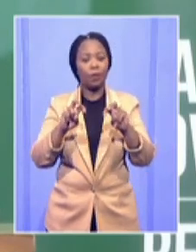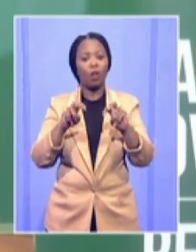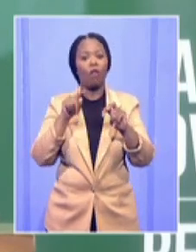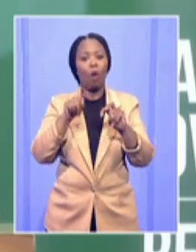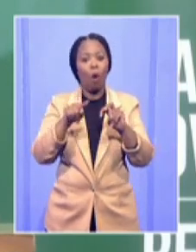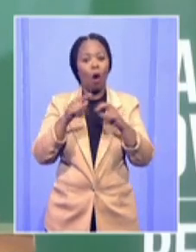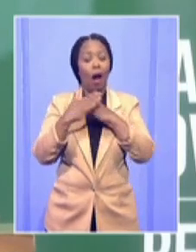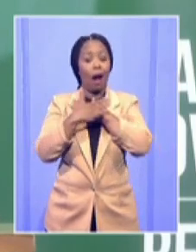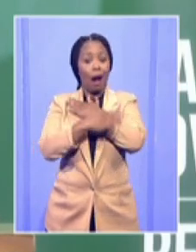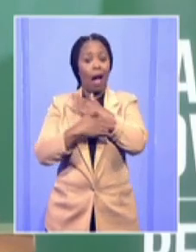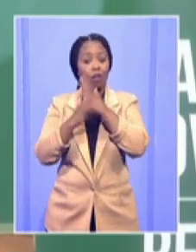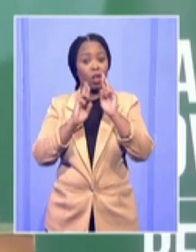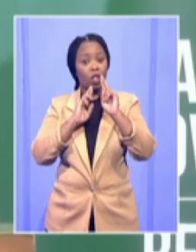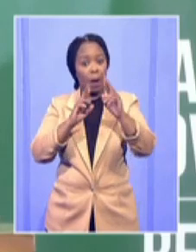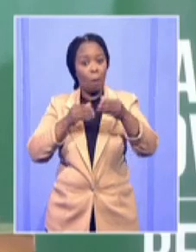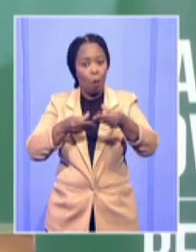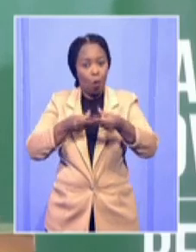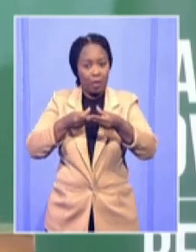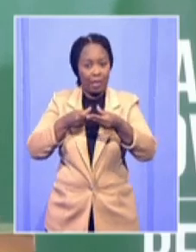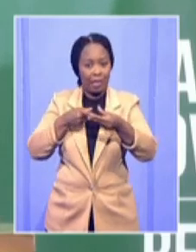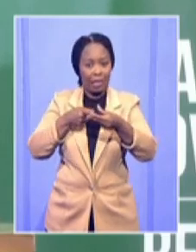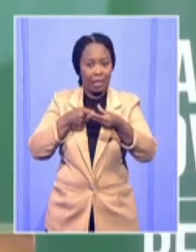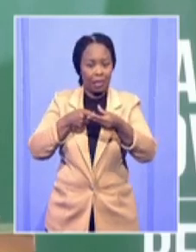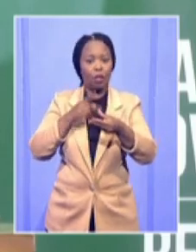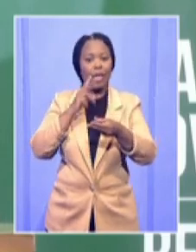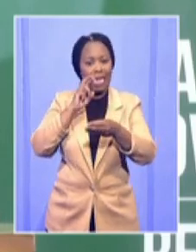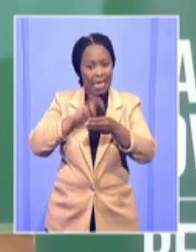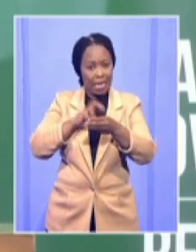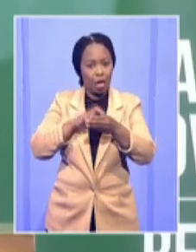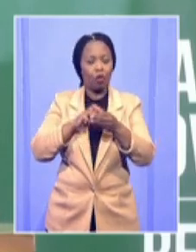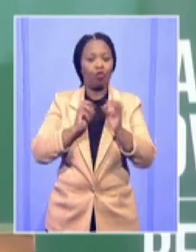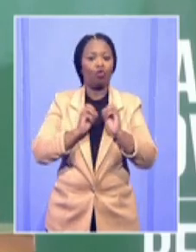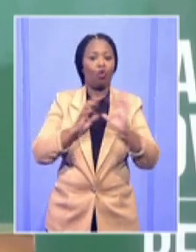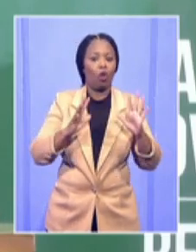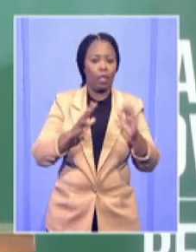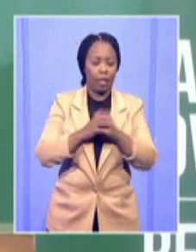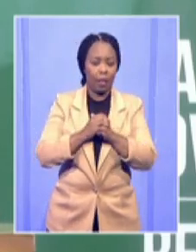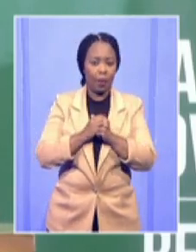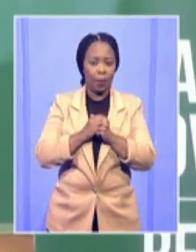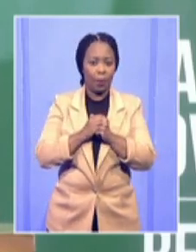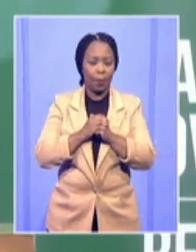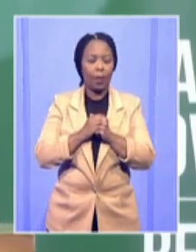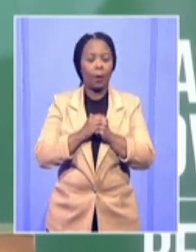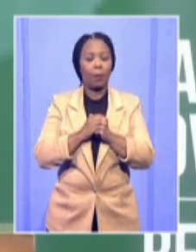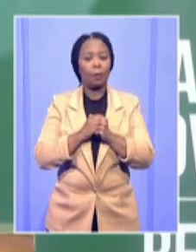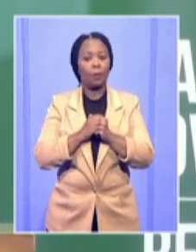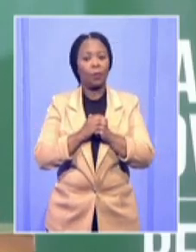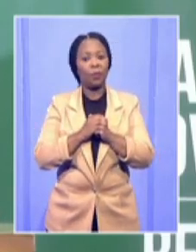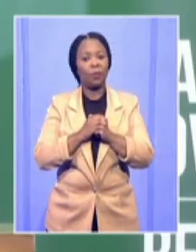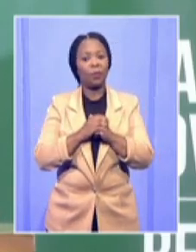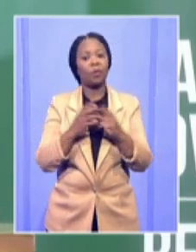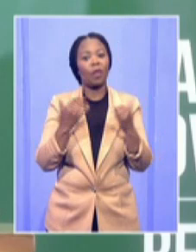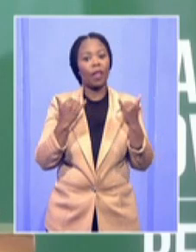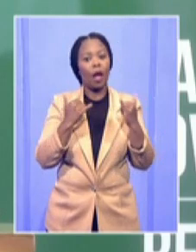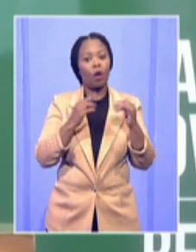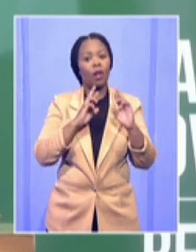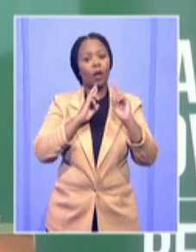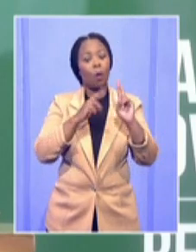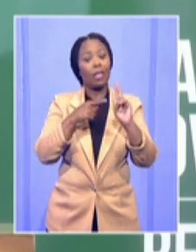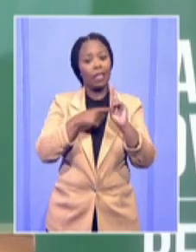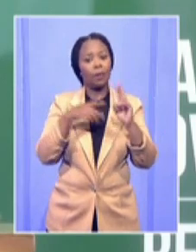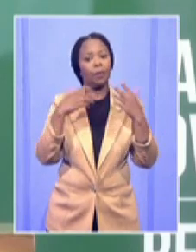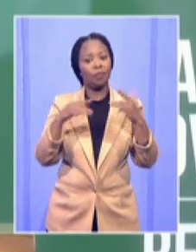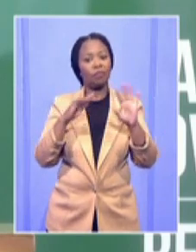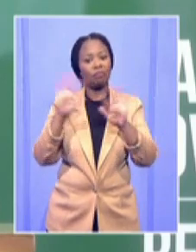was needed to be initiated. The report as it is will be an important reference for